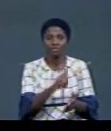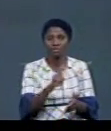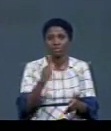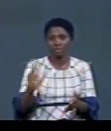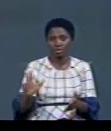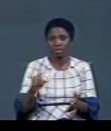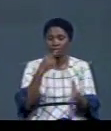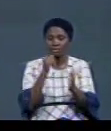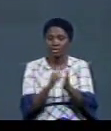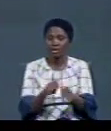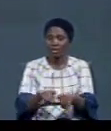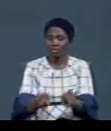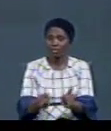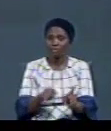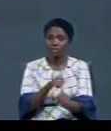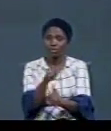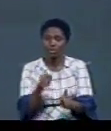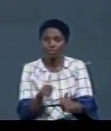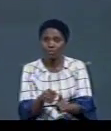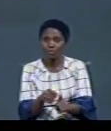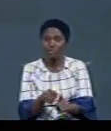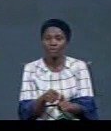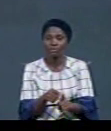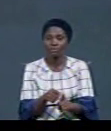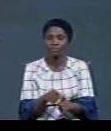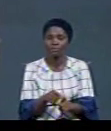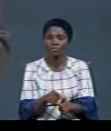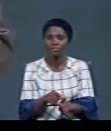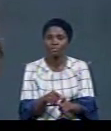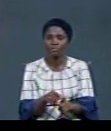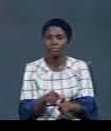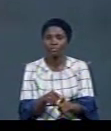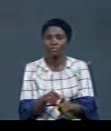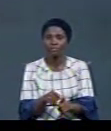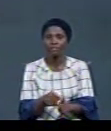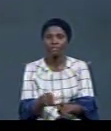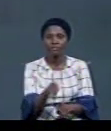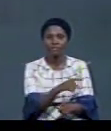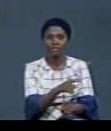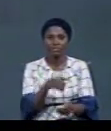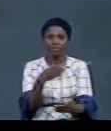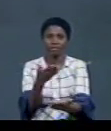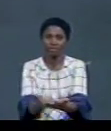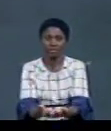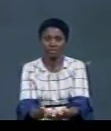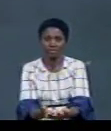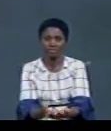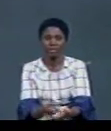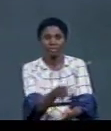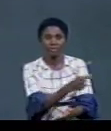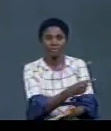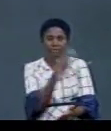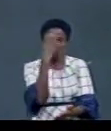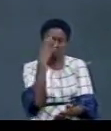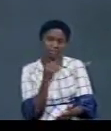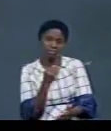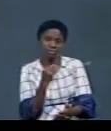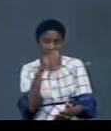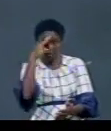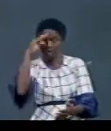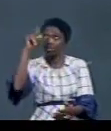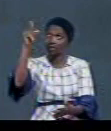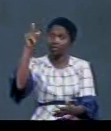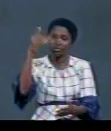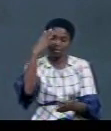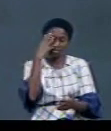says, but when they sailed, he fell asleep. And there came down